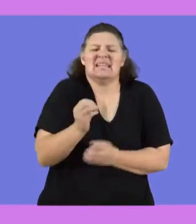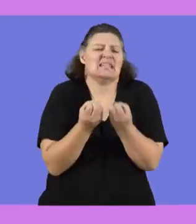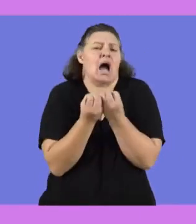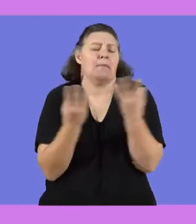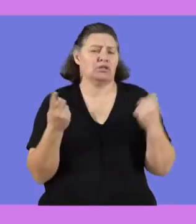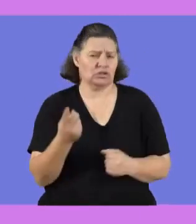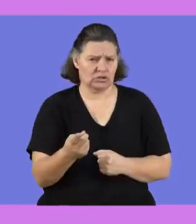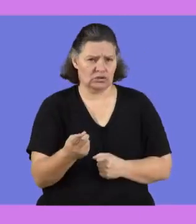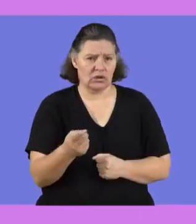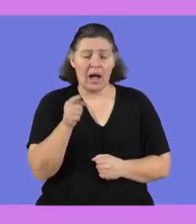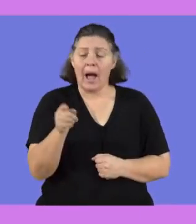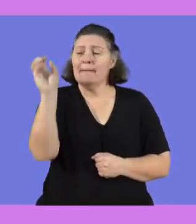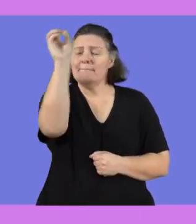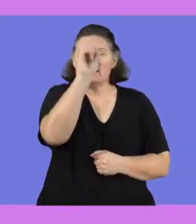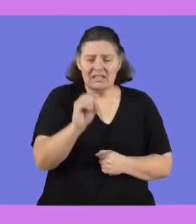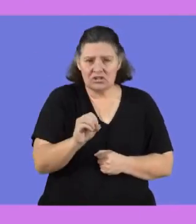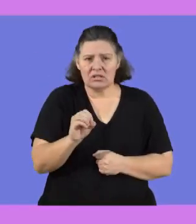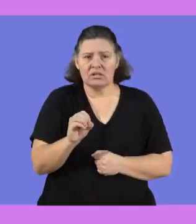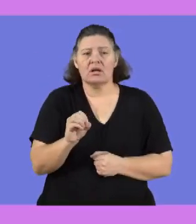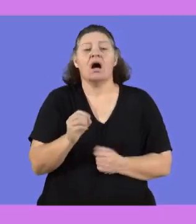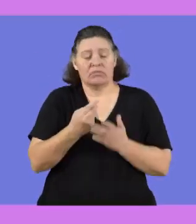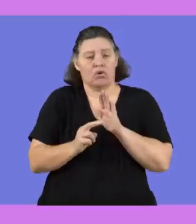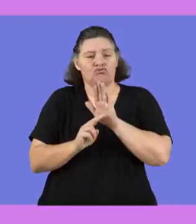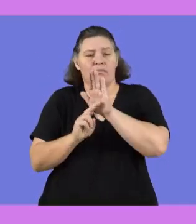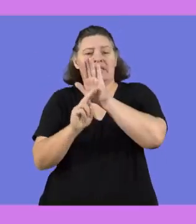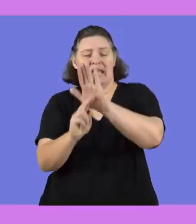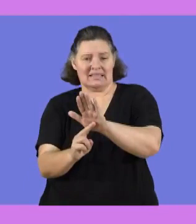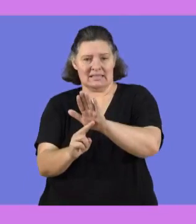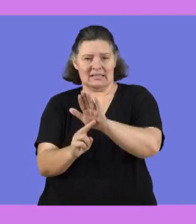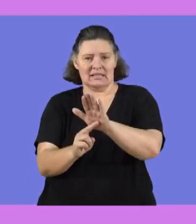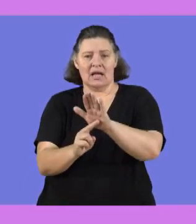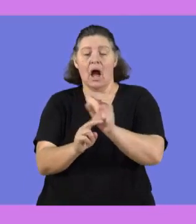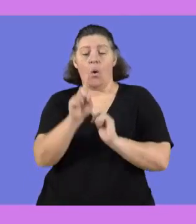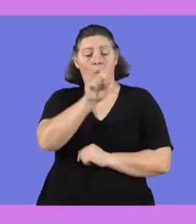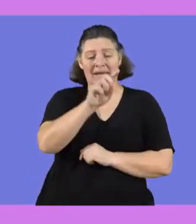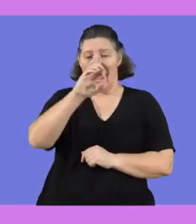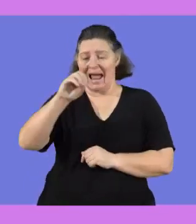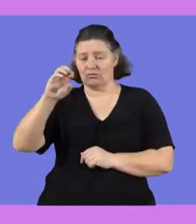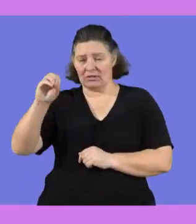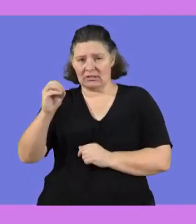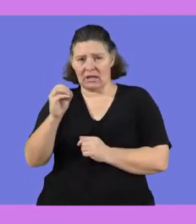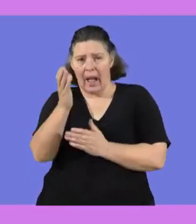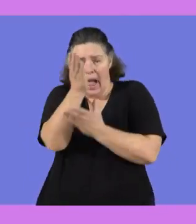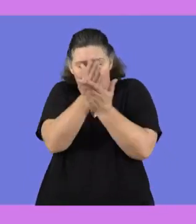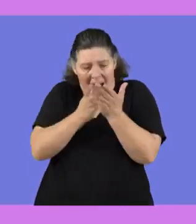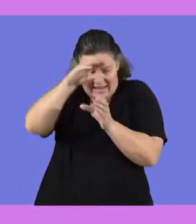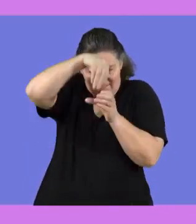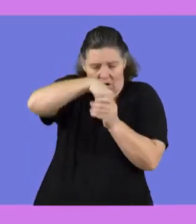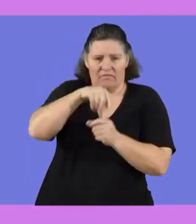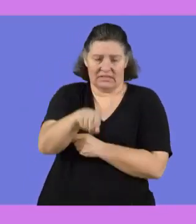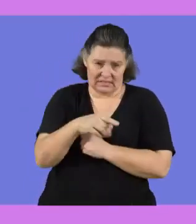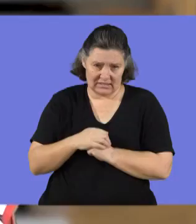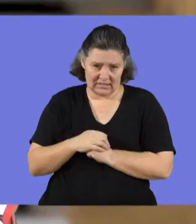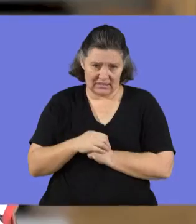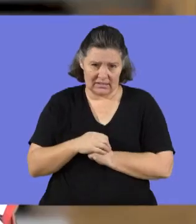percentage. A percentage is a number represented as part of 100. So once we talk about